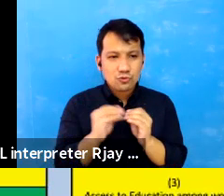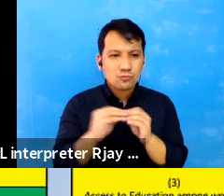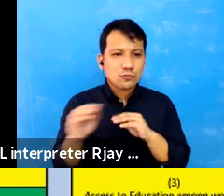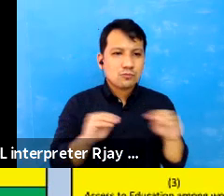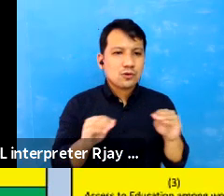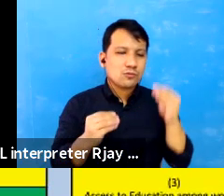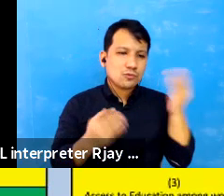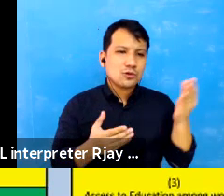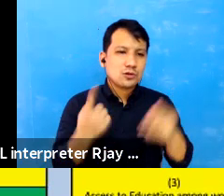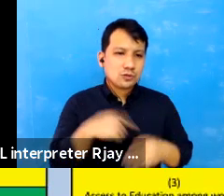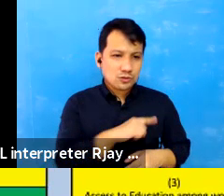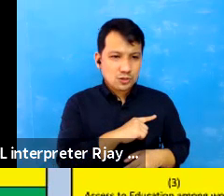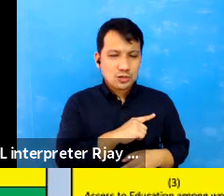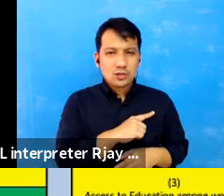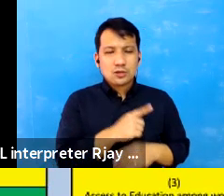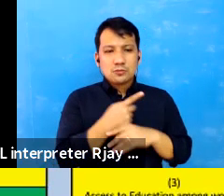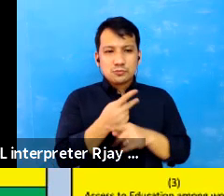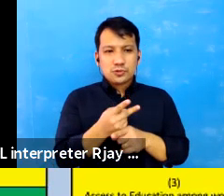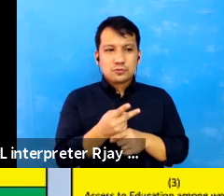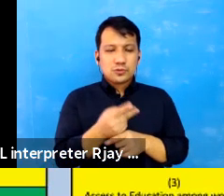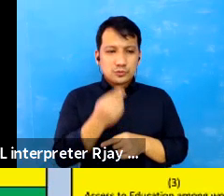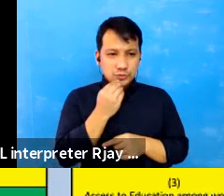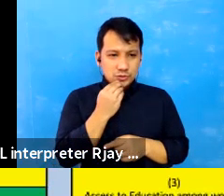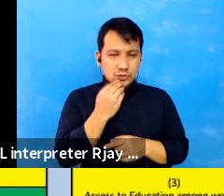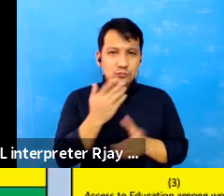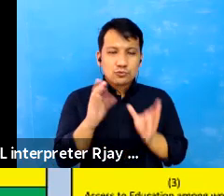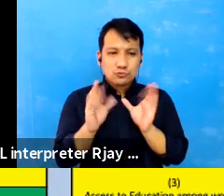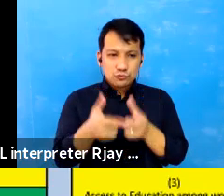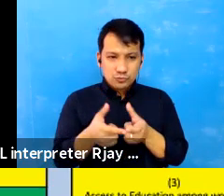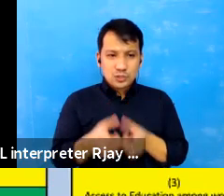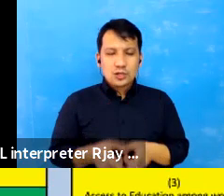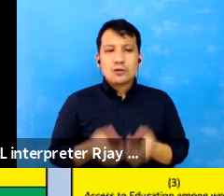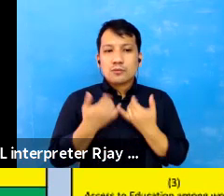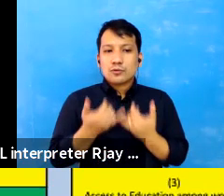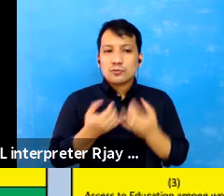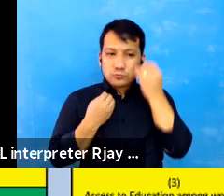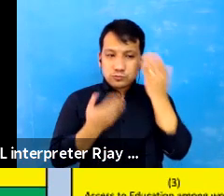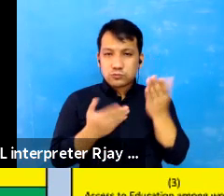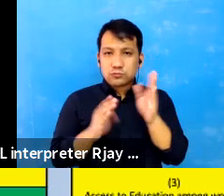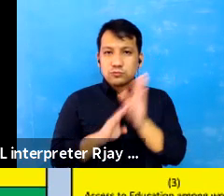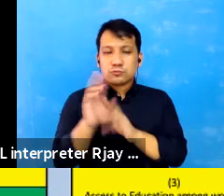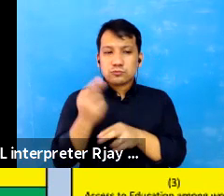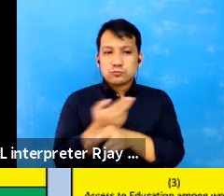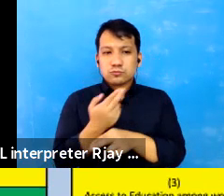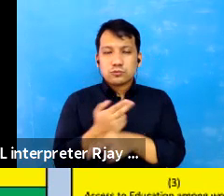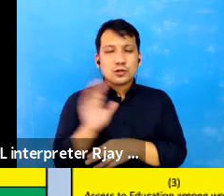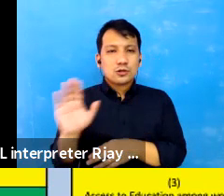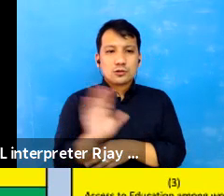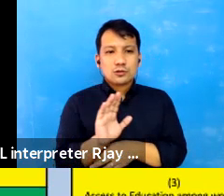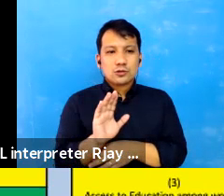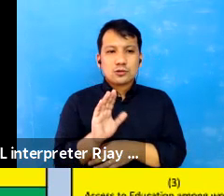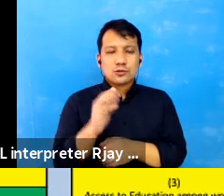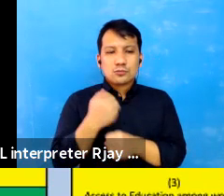mobilize our provincial nutrition committee. Right now, we are regularly holding